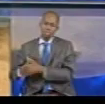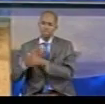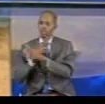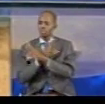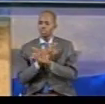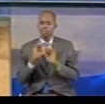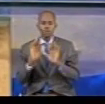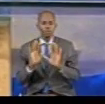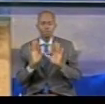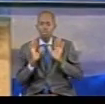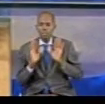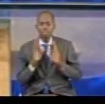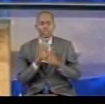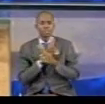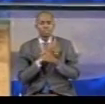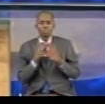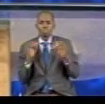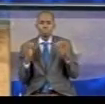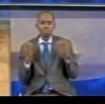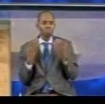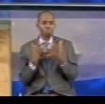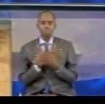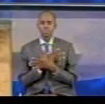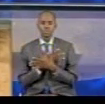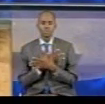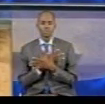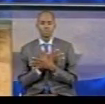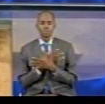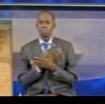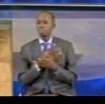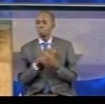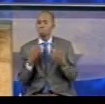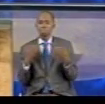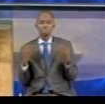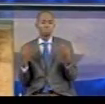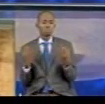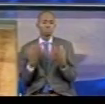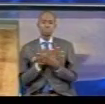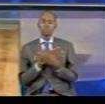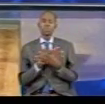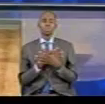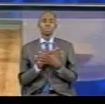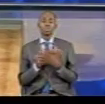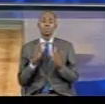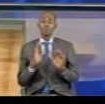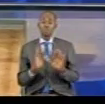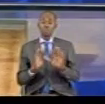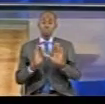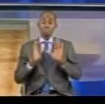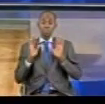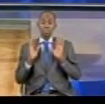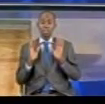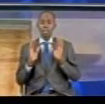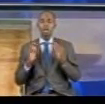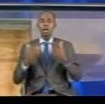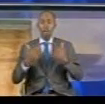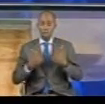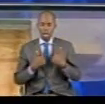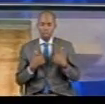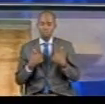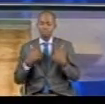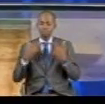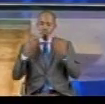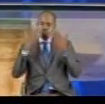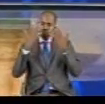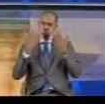No panic. No torment. Fear has torment.